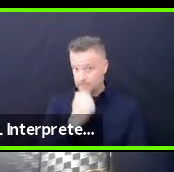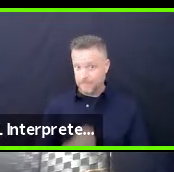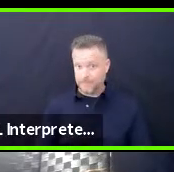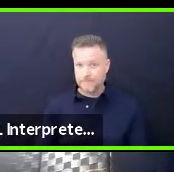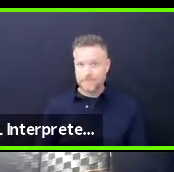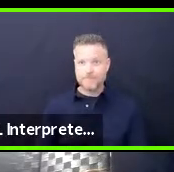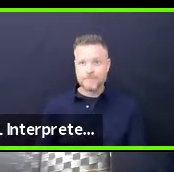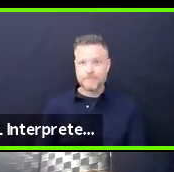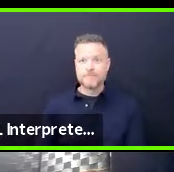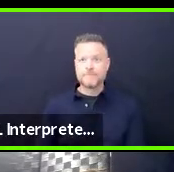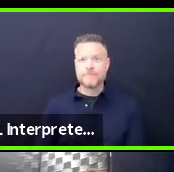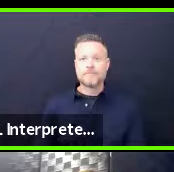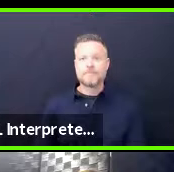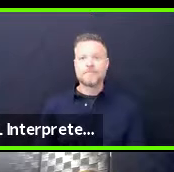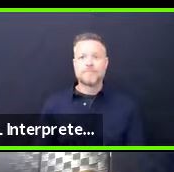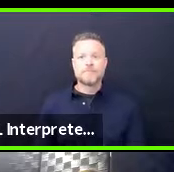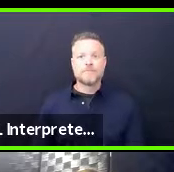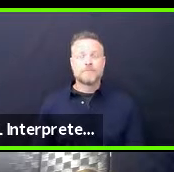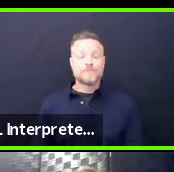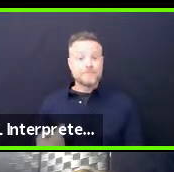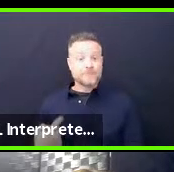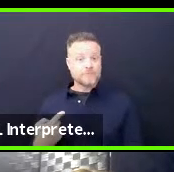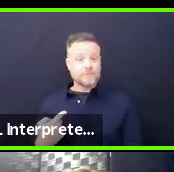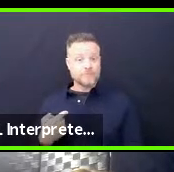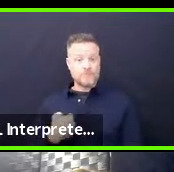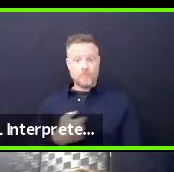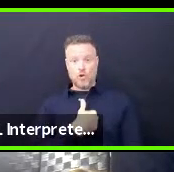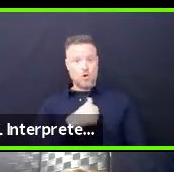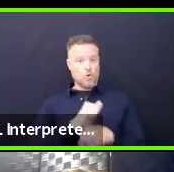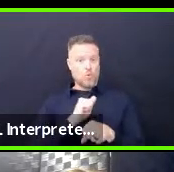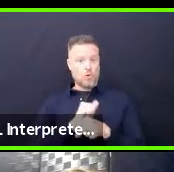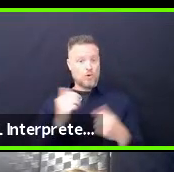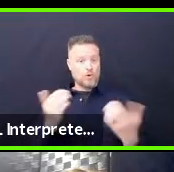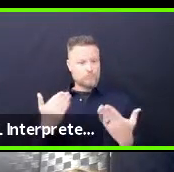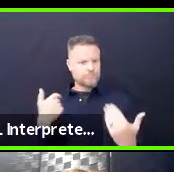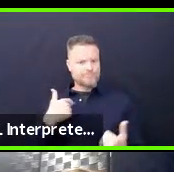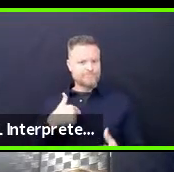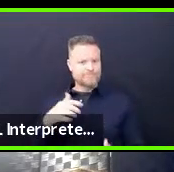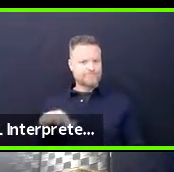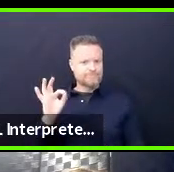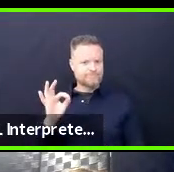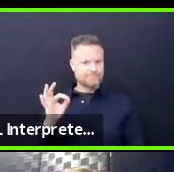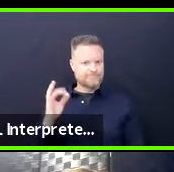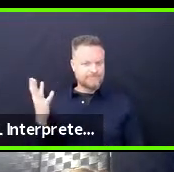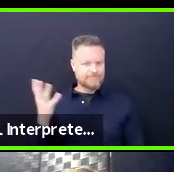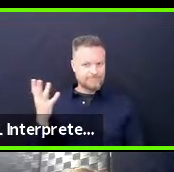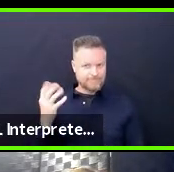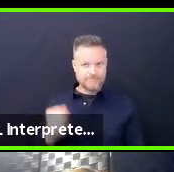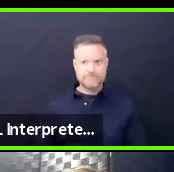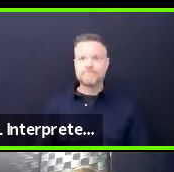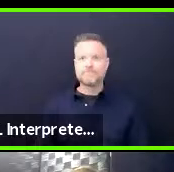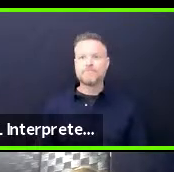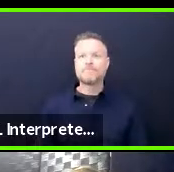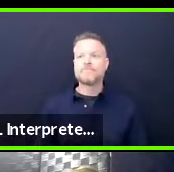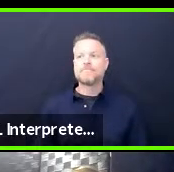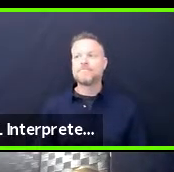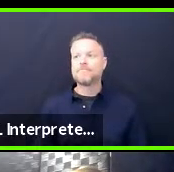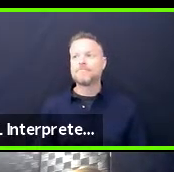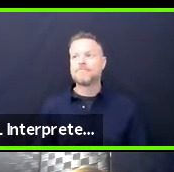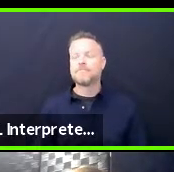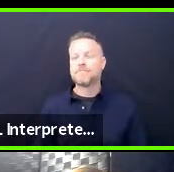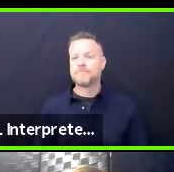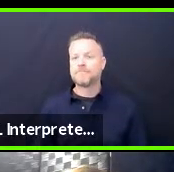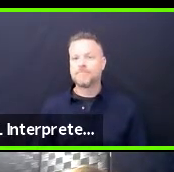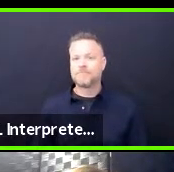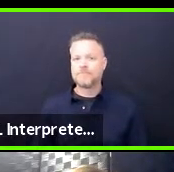You know, one of the things that we've discovered in our work in various areas is that, and I think